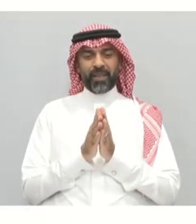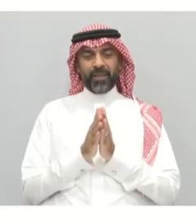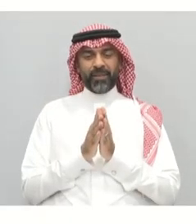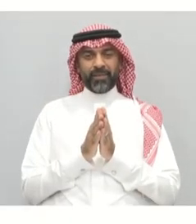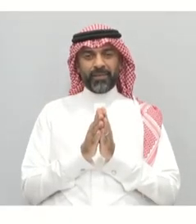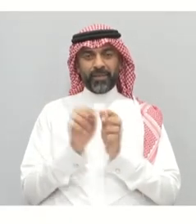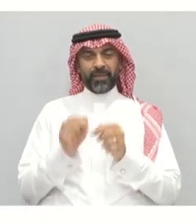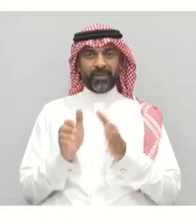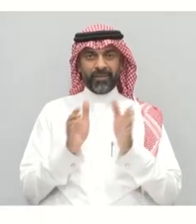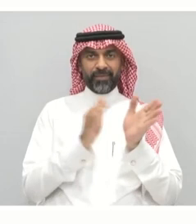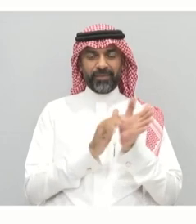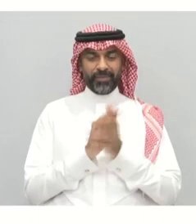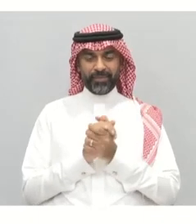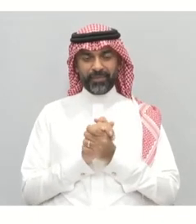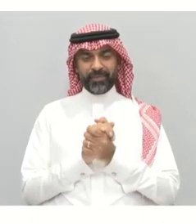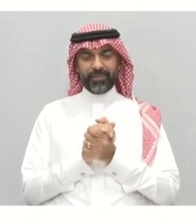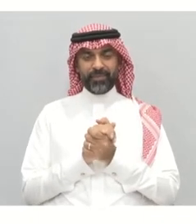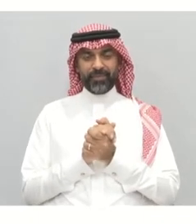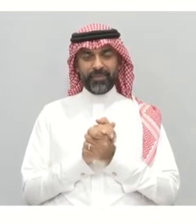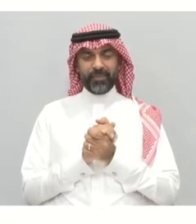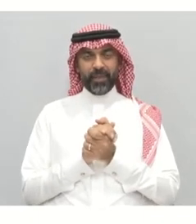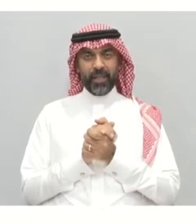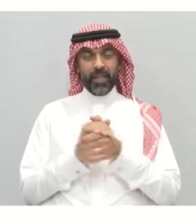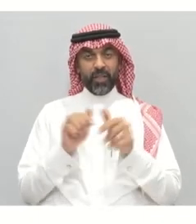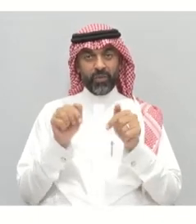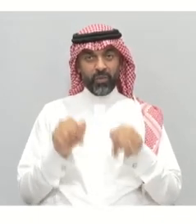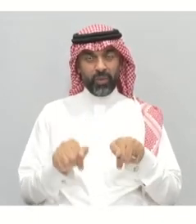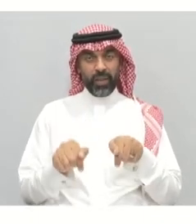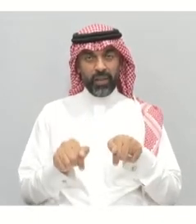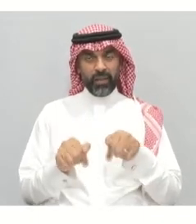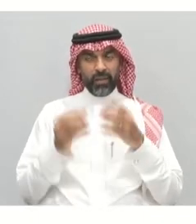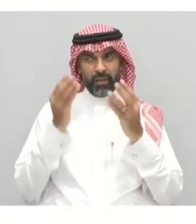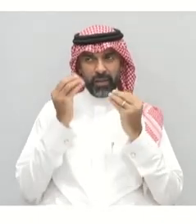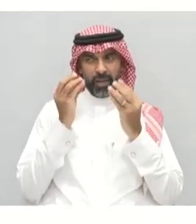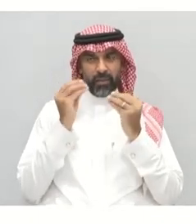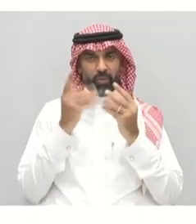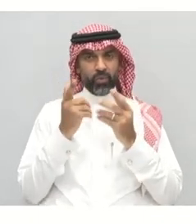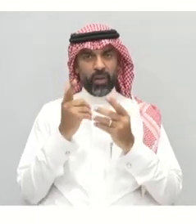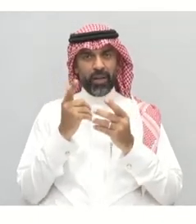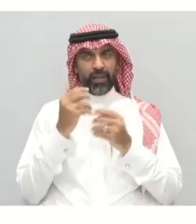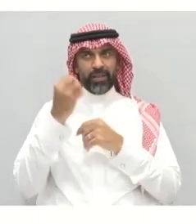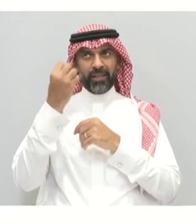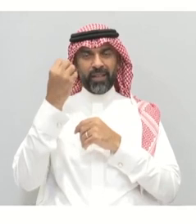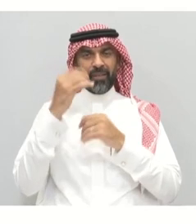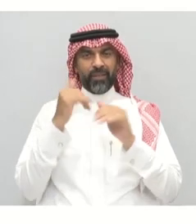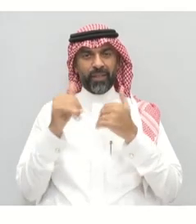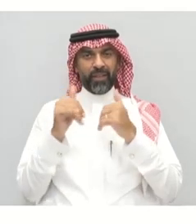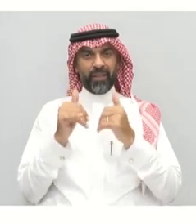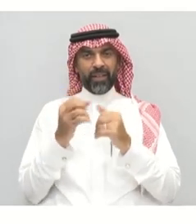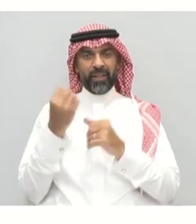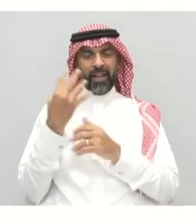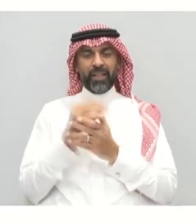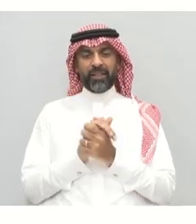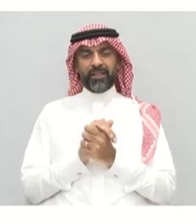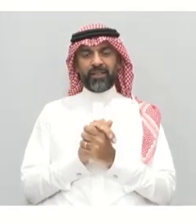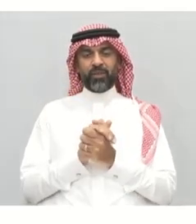done. Okay, so my student, today we chanted the when you see